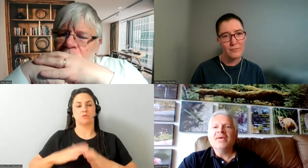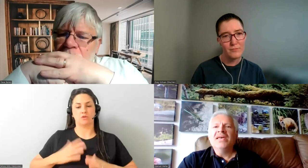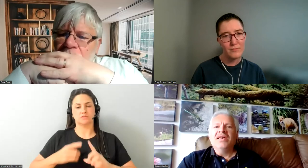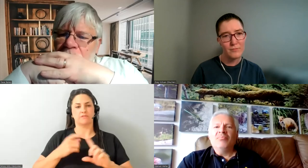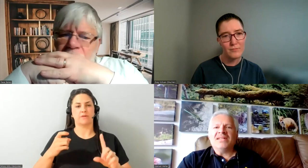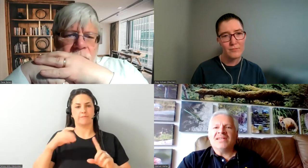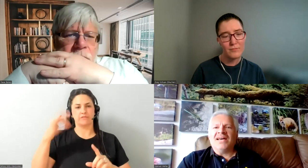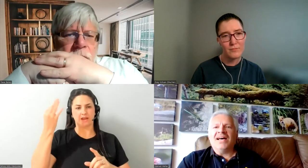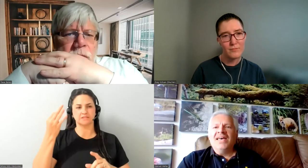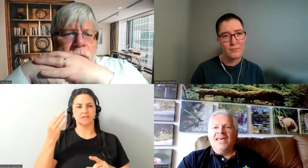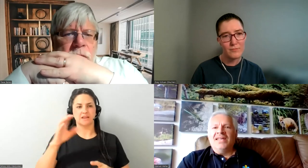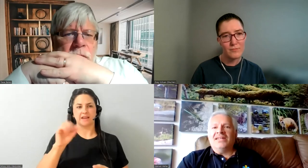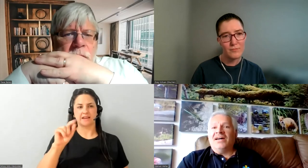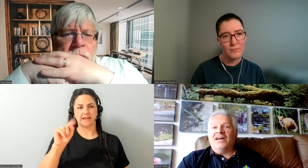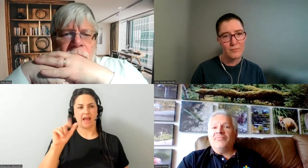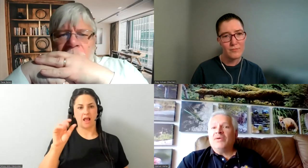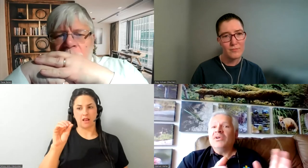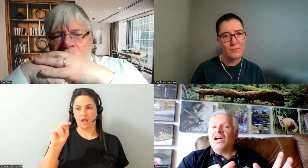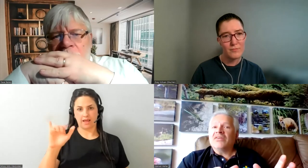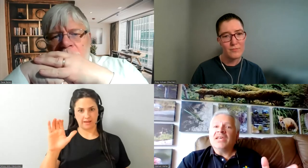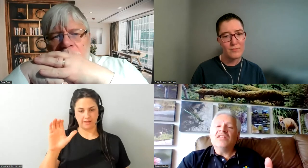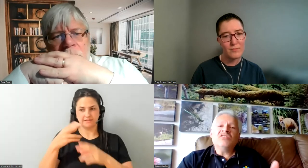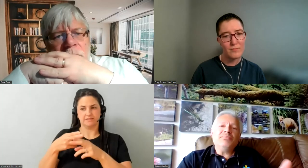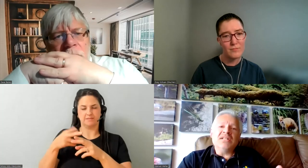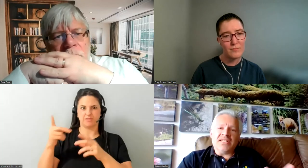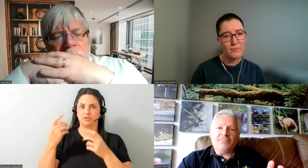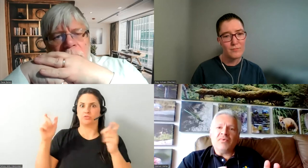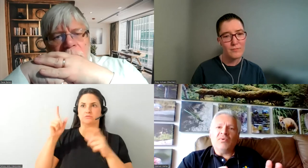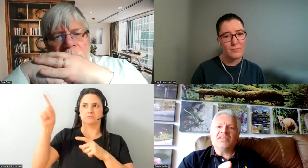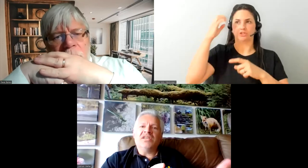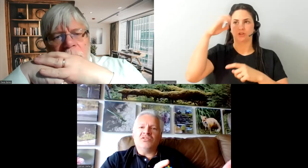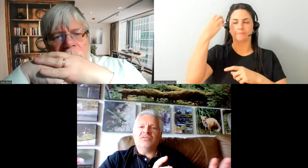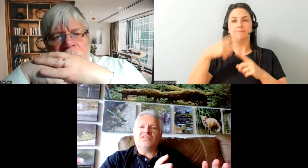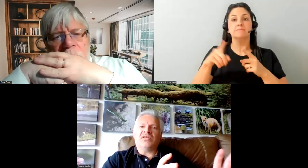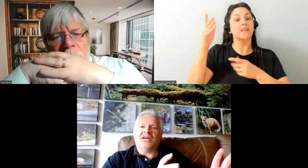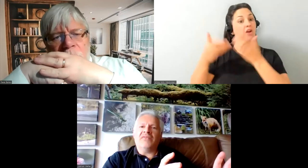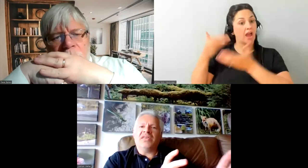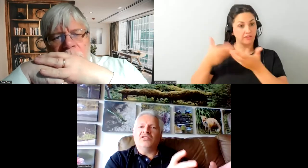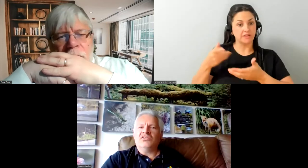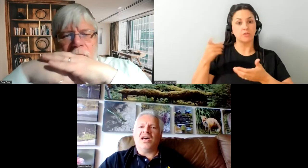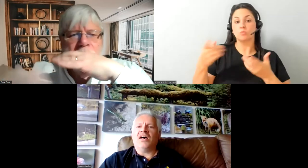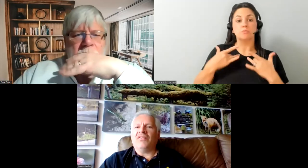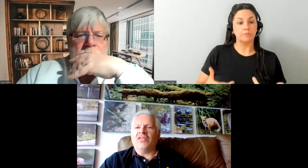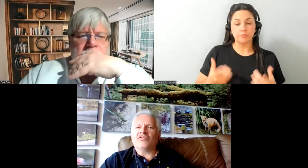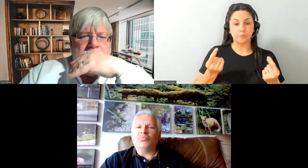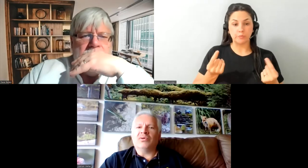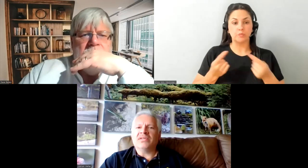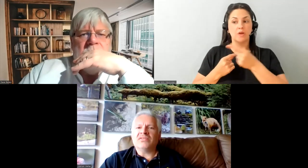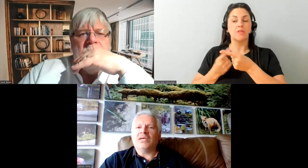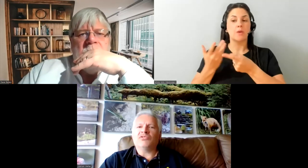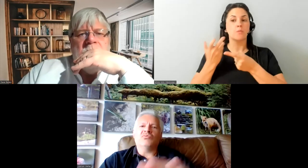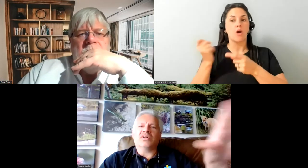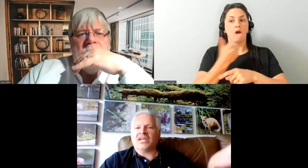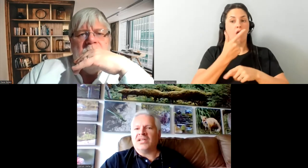big in europe but uh uh they were hiring and typically what they do is uh they look to have all their